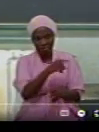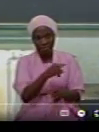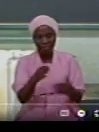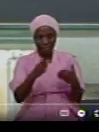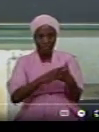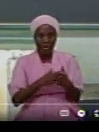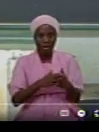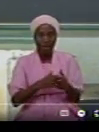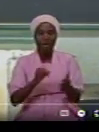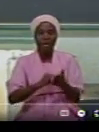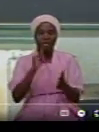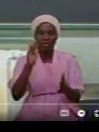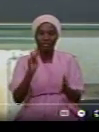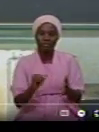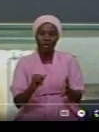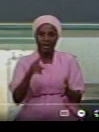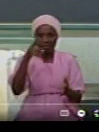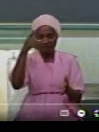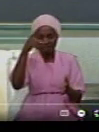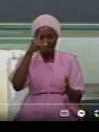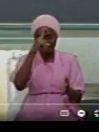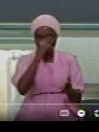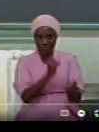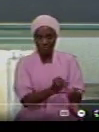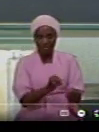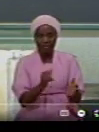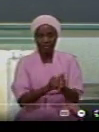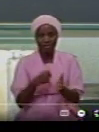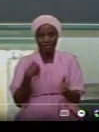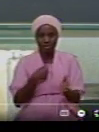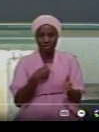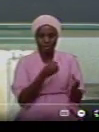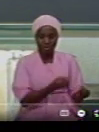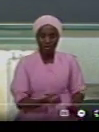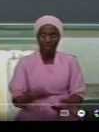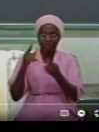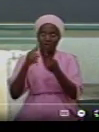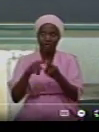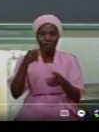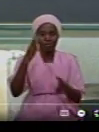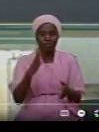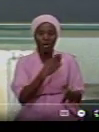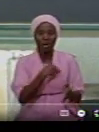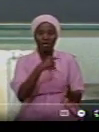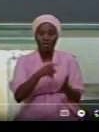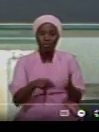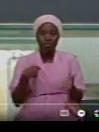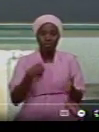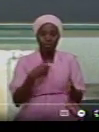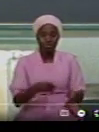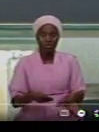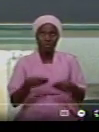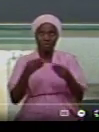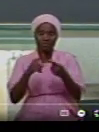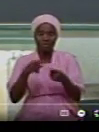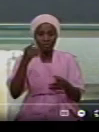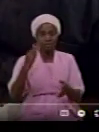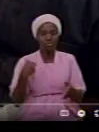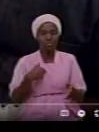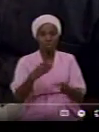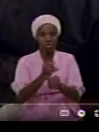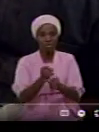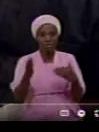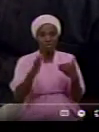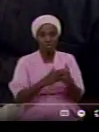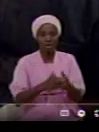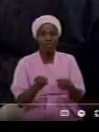Lord, and what we offer to the Lord will receive back in multiplied folds in Jesus'